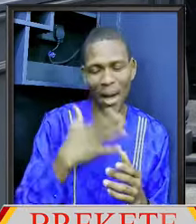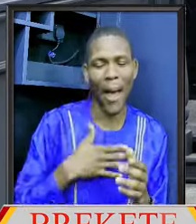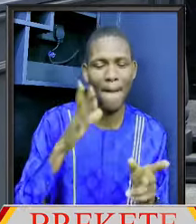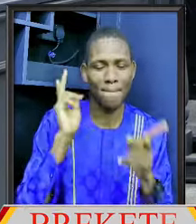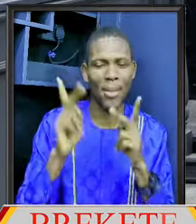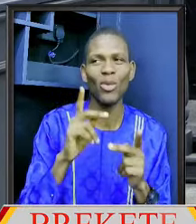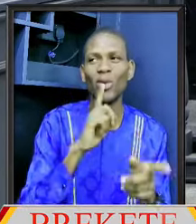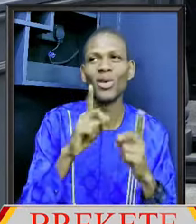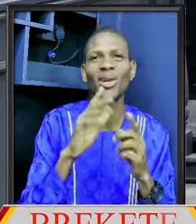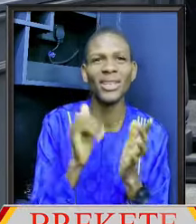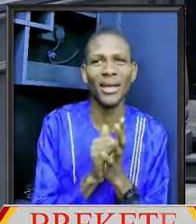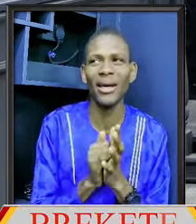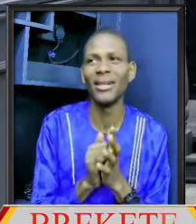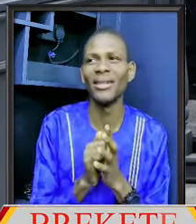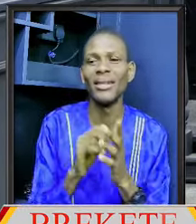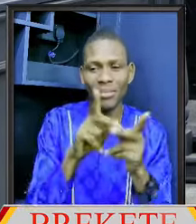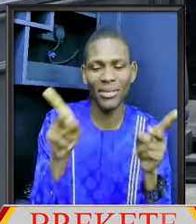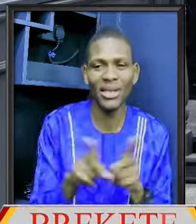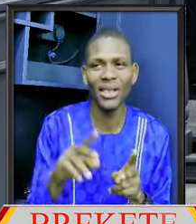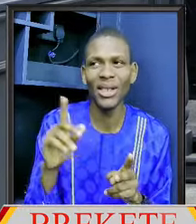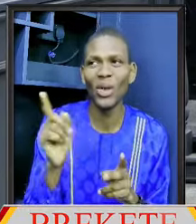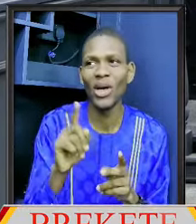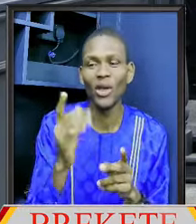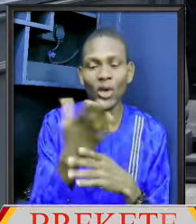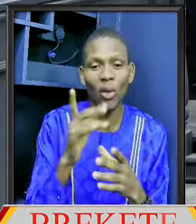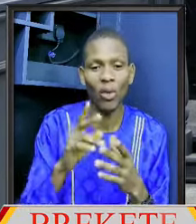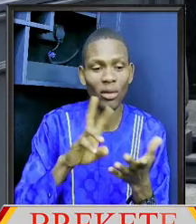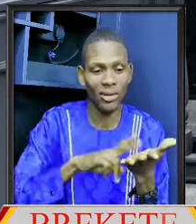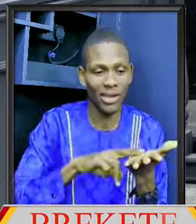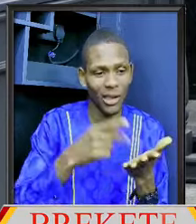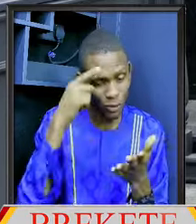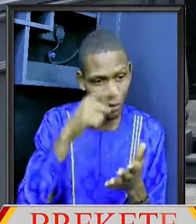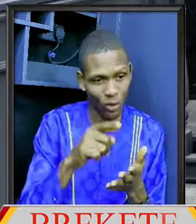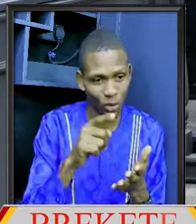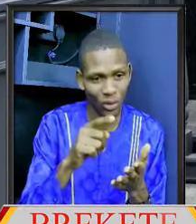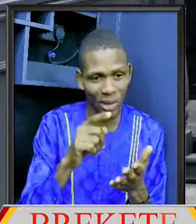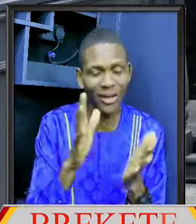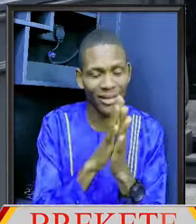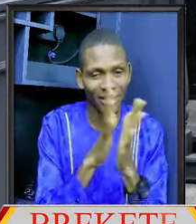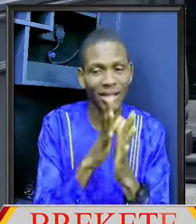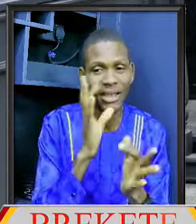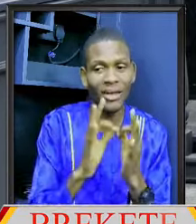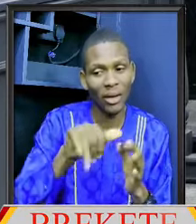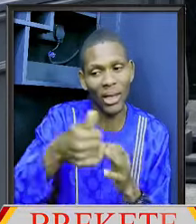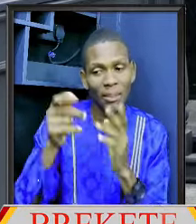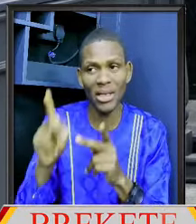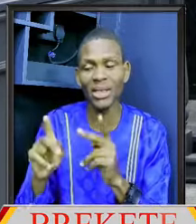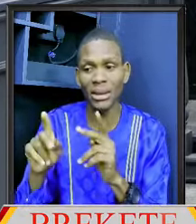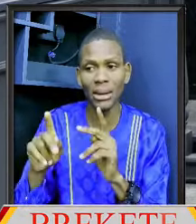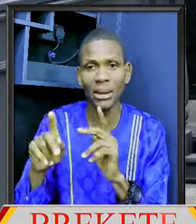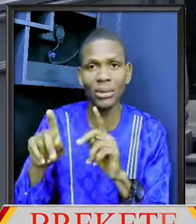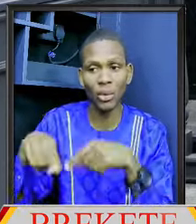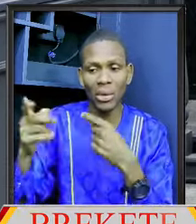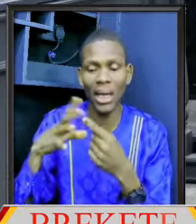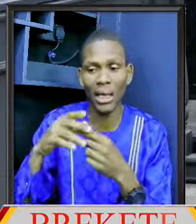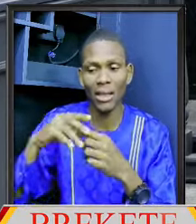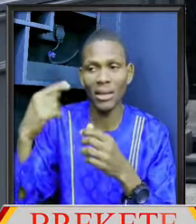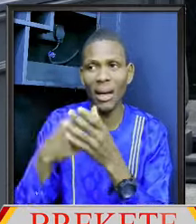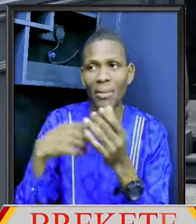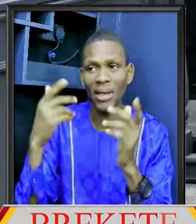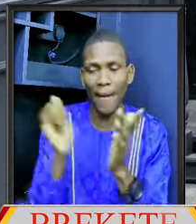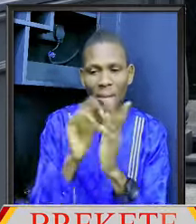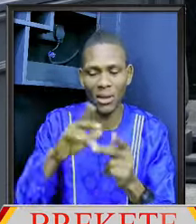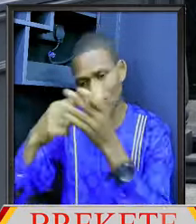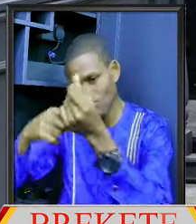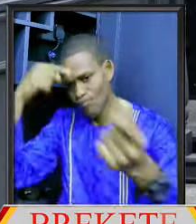say, place where somebody go dance, they clap hand, give her money. Yeah. If another person go there, na Kenny, they collect. Yeah.